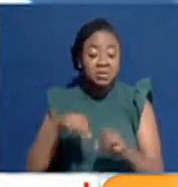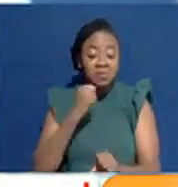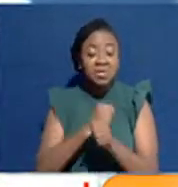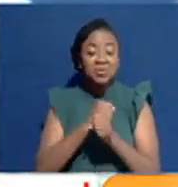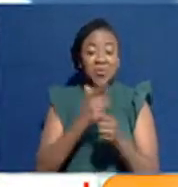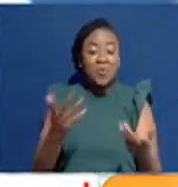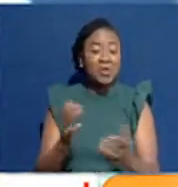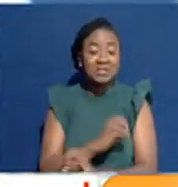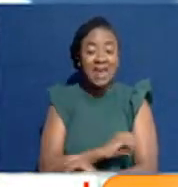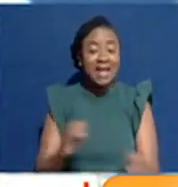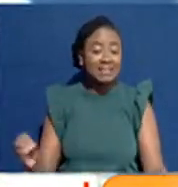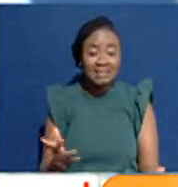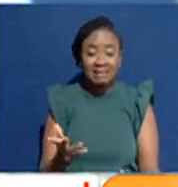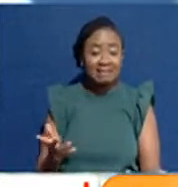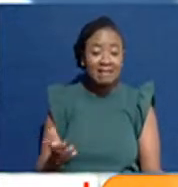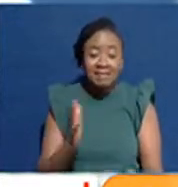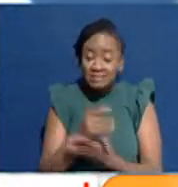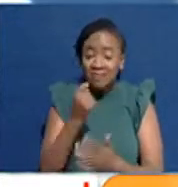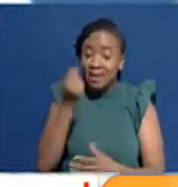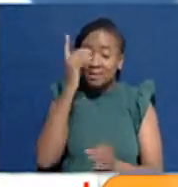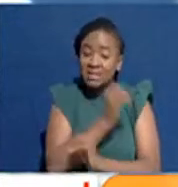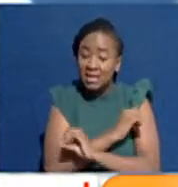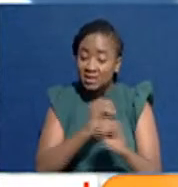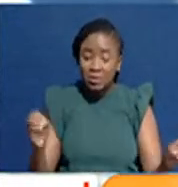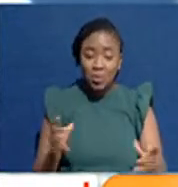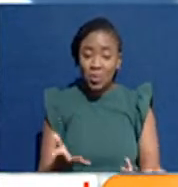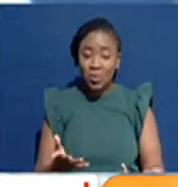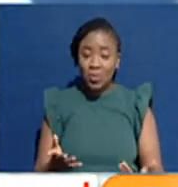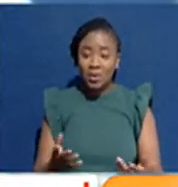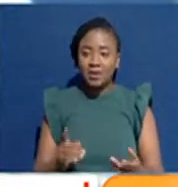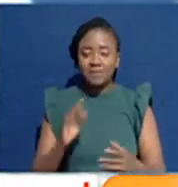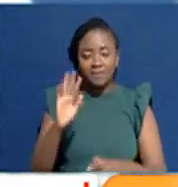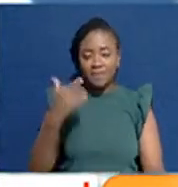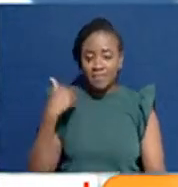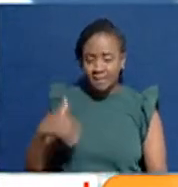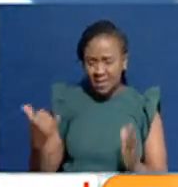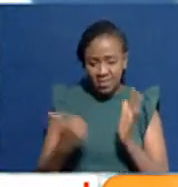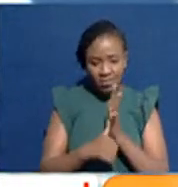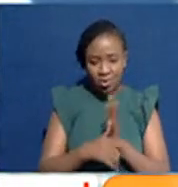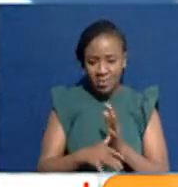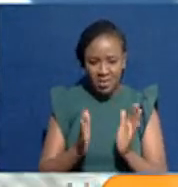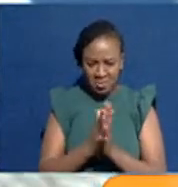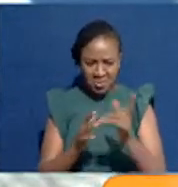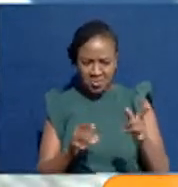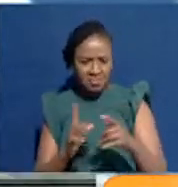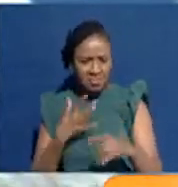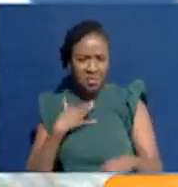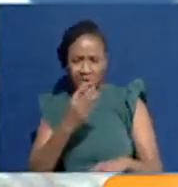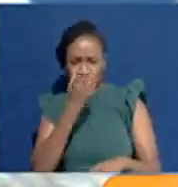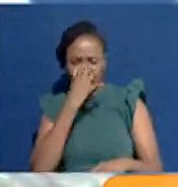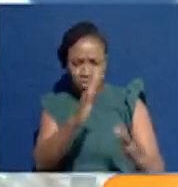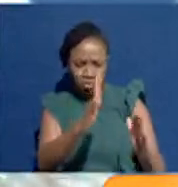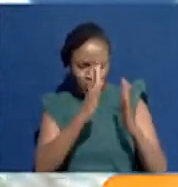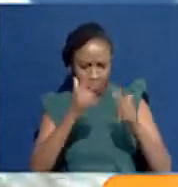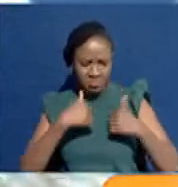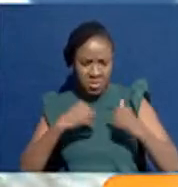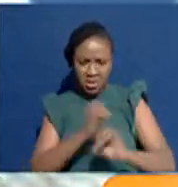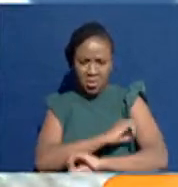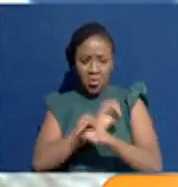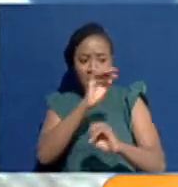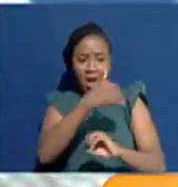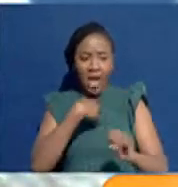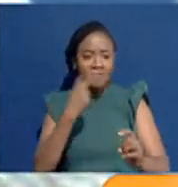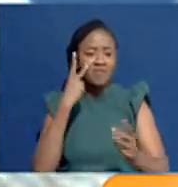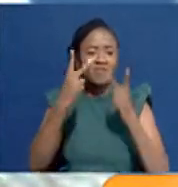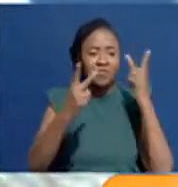time. Number two, my brother, I have no problem. I don't want William Ruto to ever listen to me. What for? He has his bishops, he has his choir